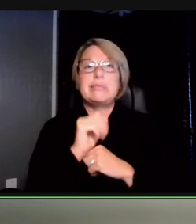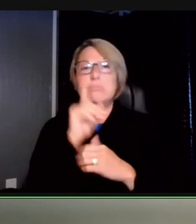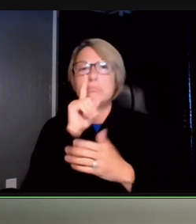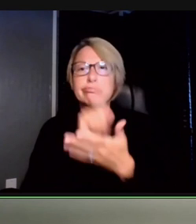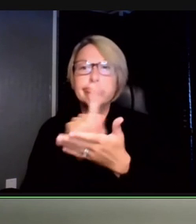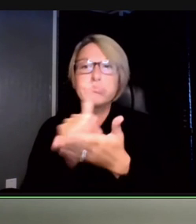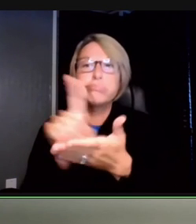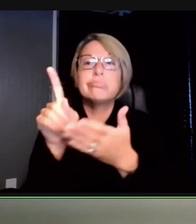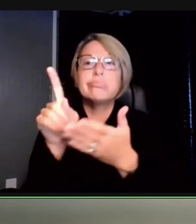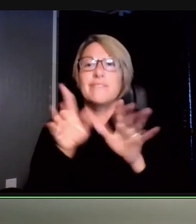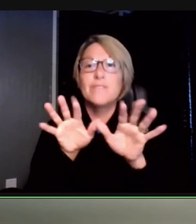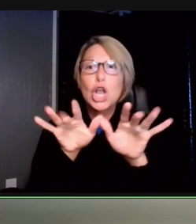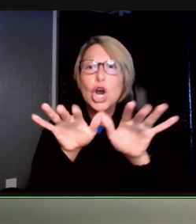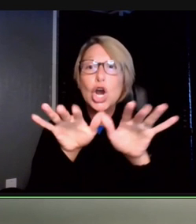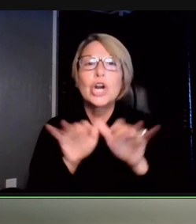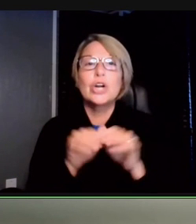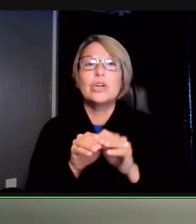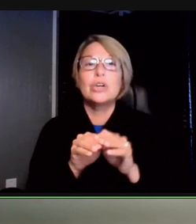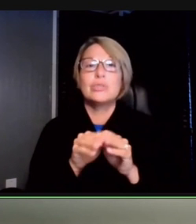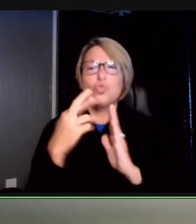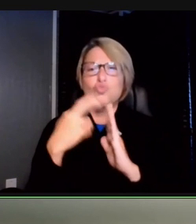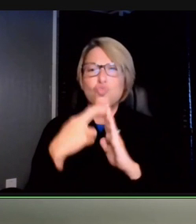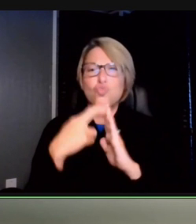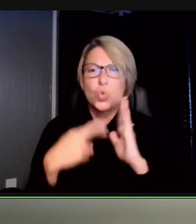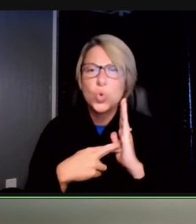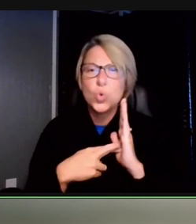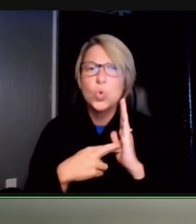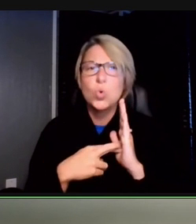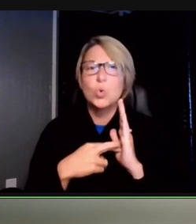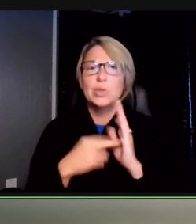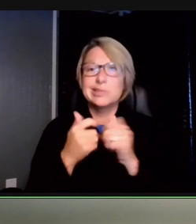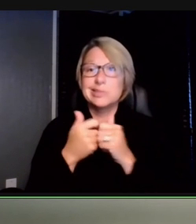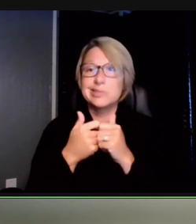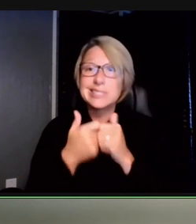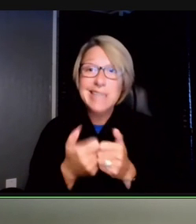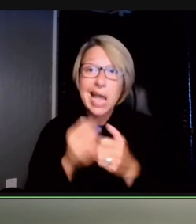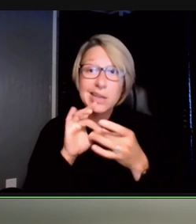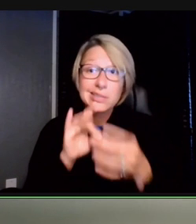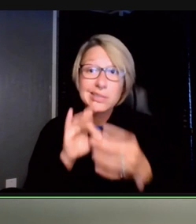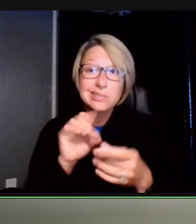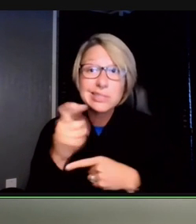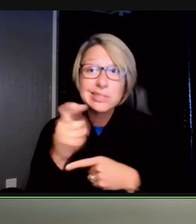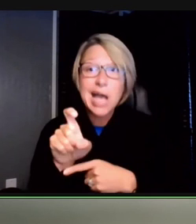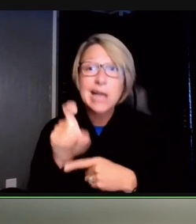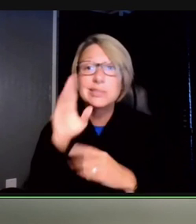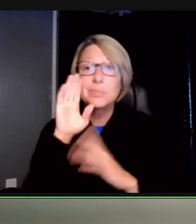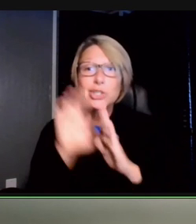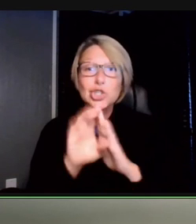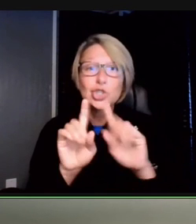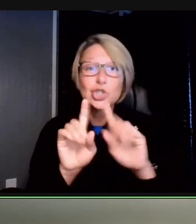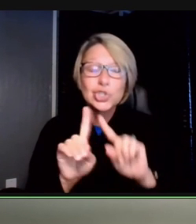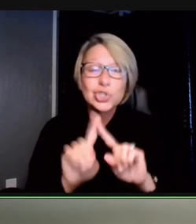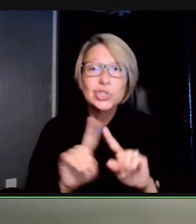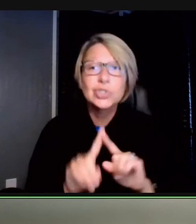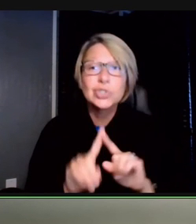rules, sexting, what to do online. We know there's online